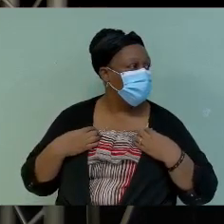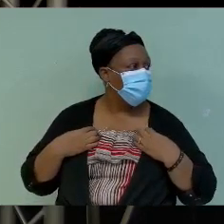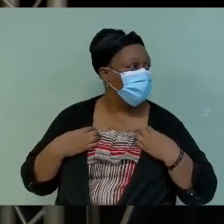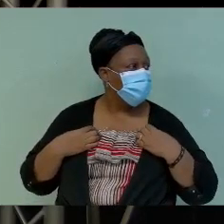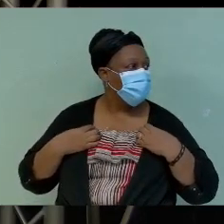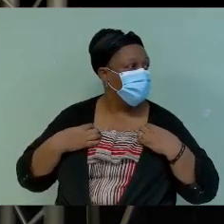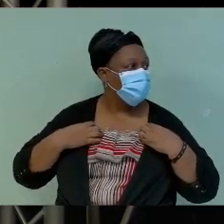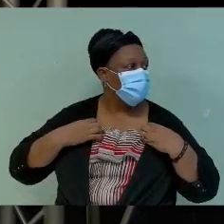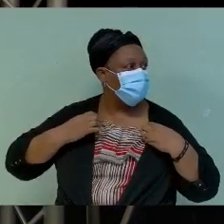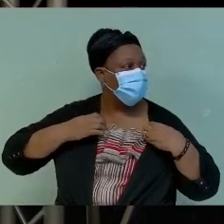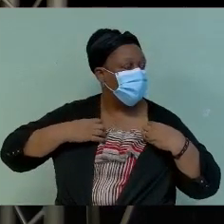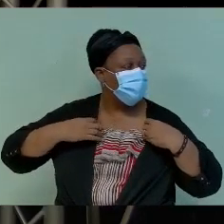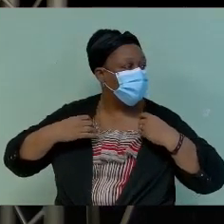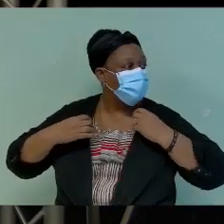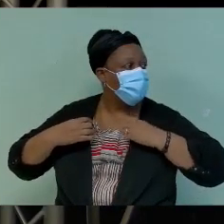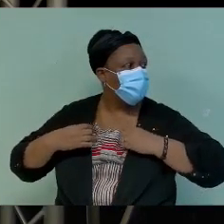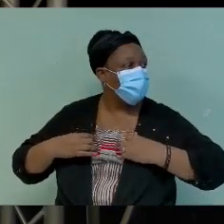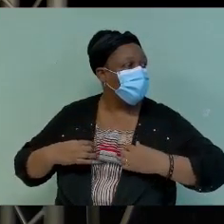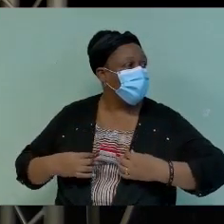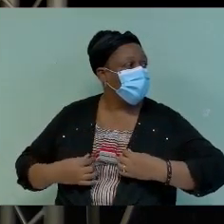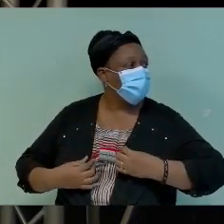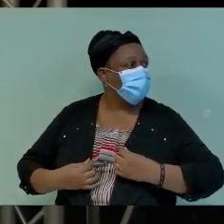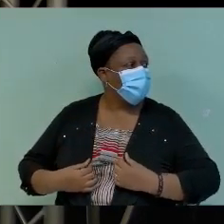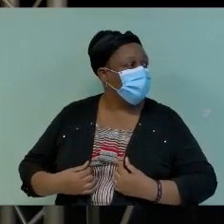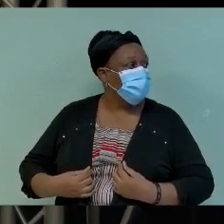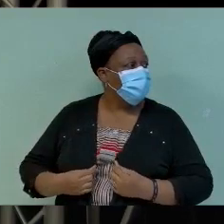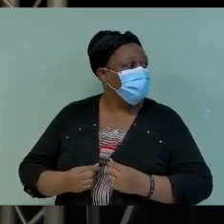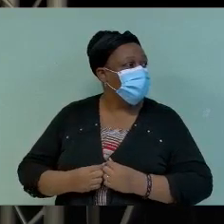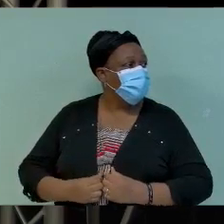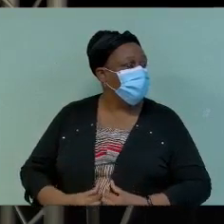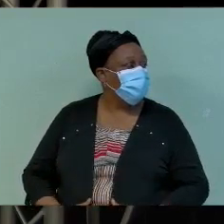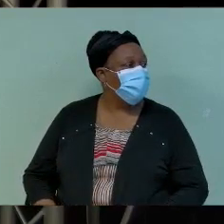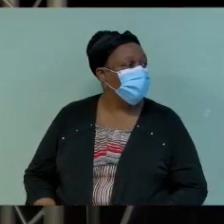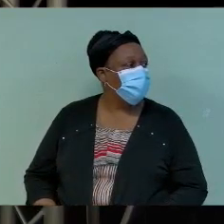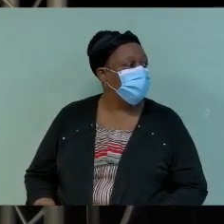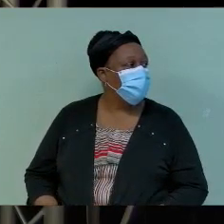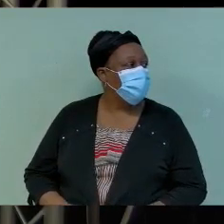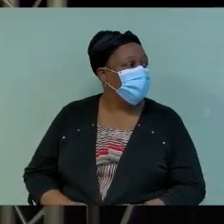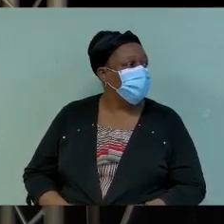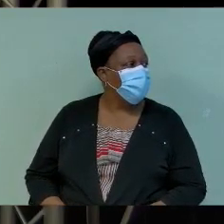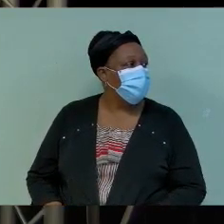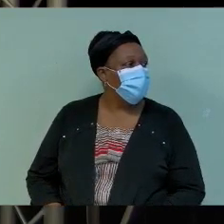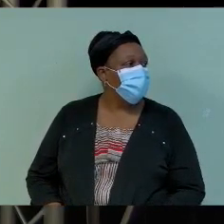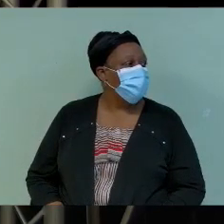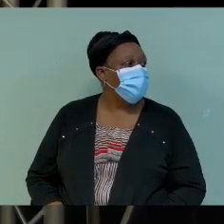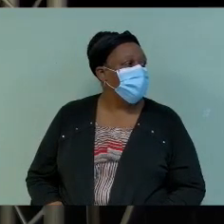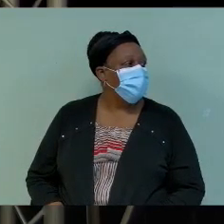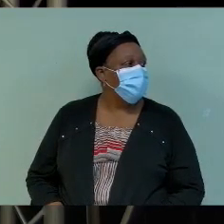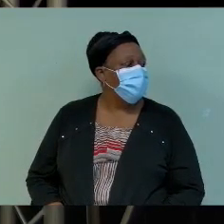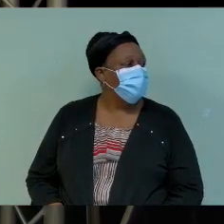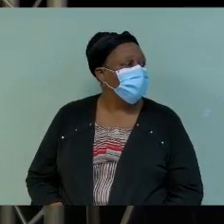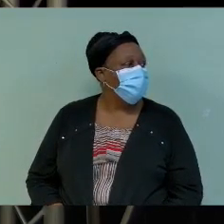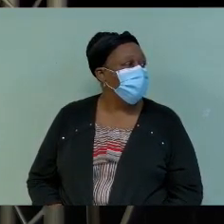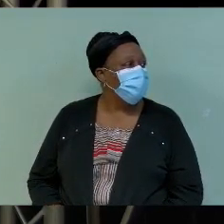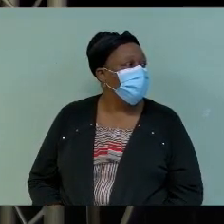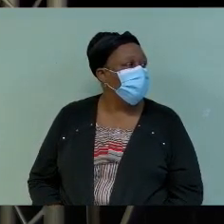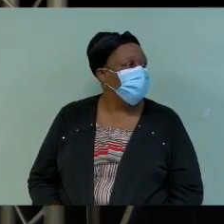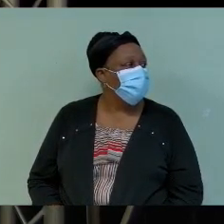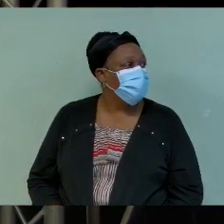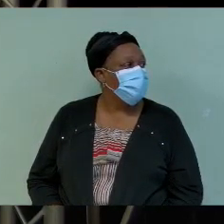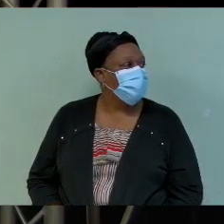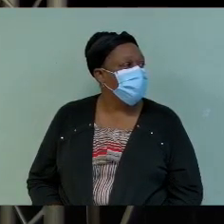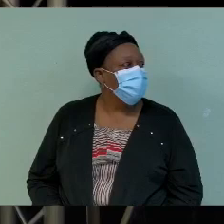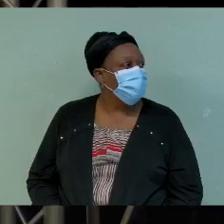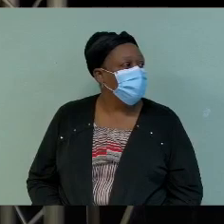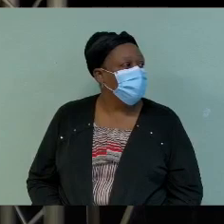the Attorney General, and the Minister with responsibility for the for Education, the Honorable Deputy Prime Minister, for